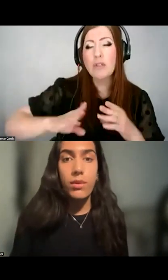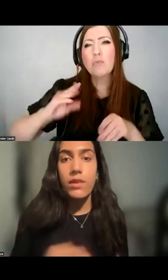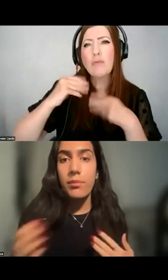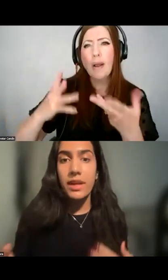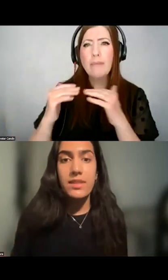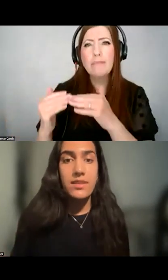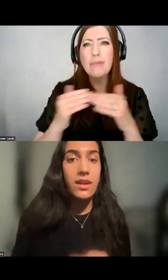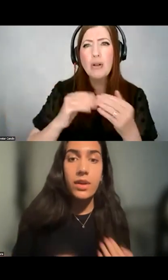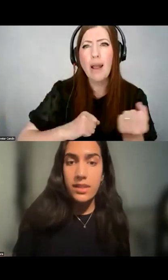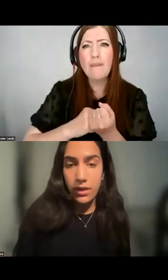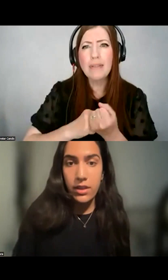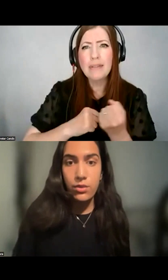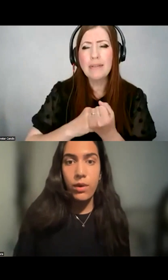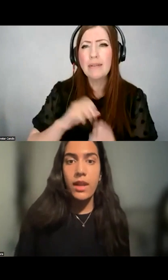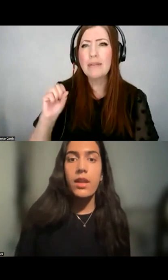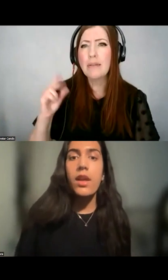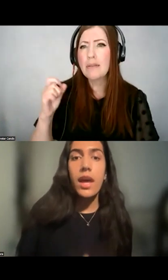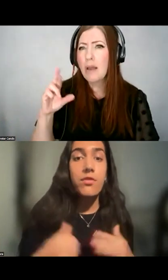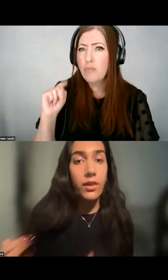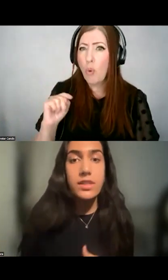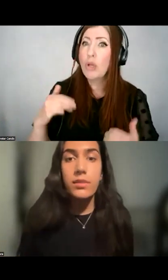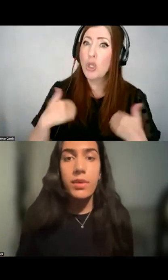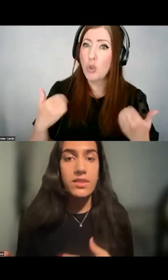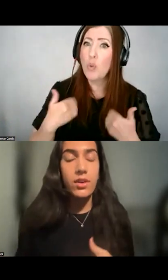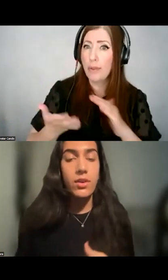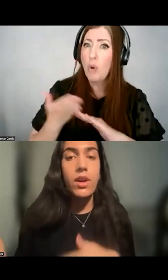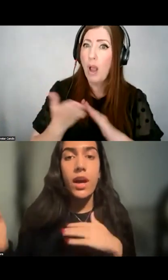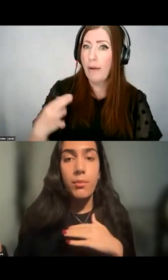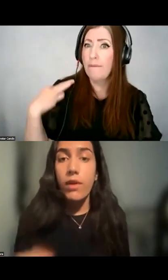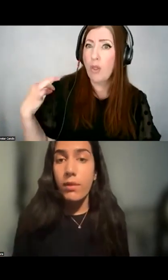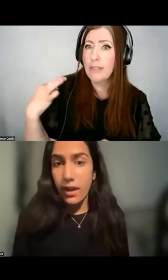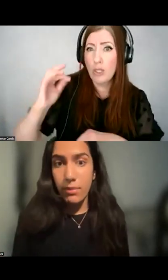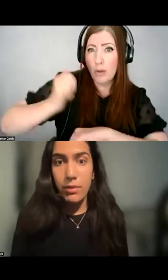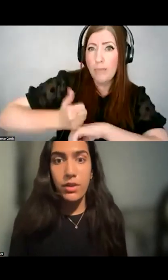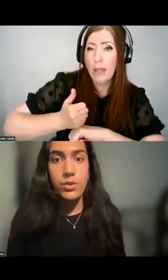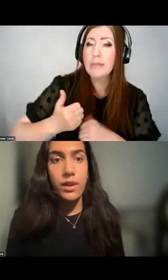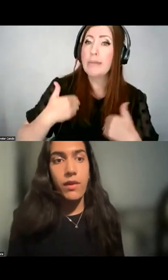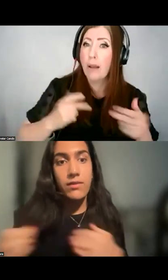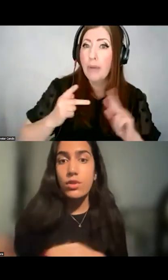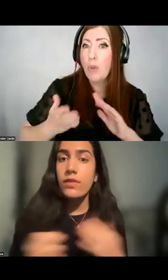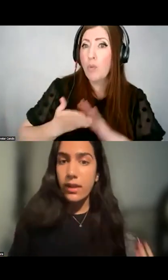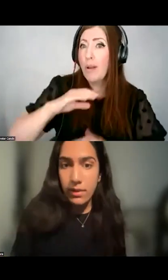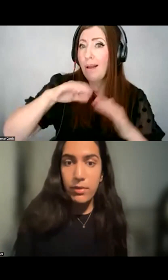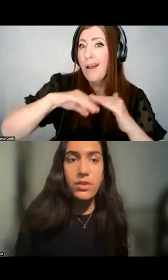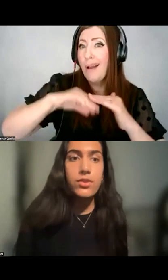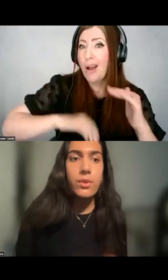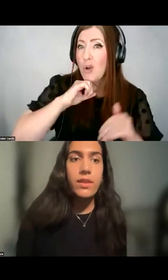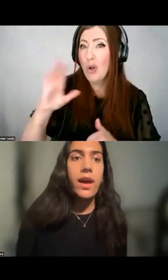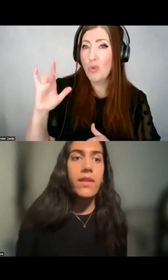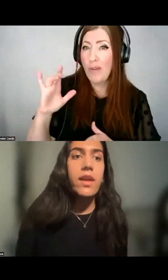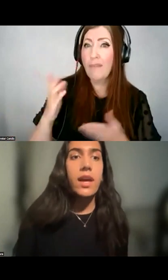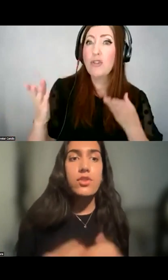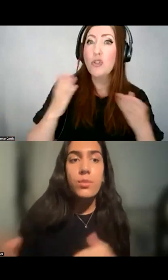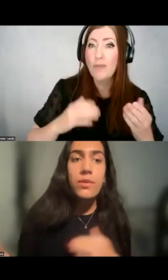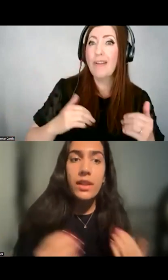and support. One of our biggest things is that we're entirely youth-run and volunteer-based. So we are run by young people under 25, serving young people under